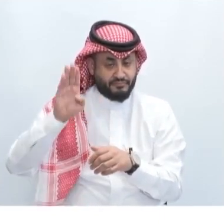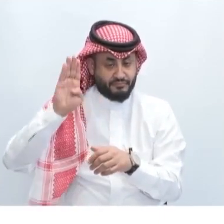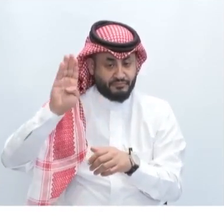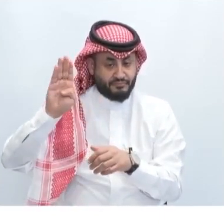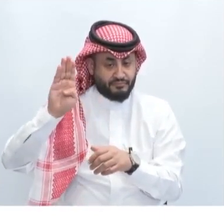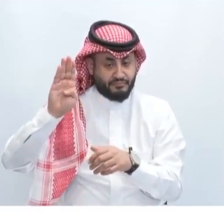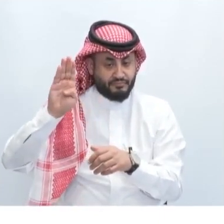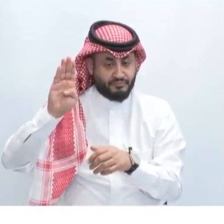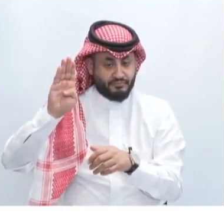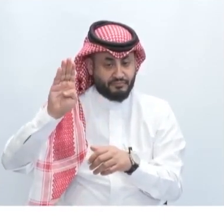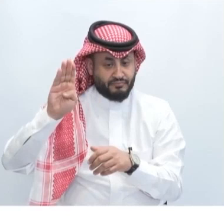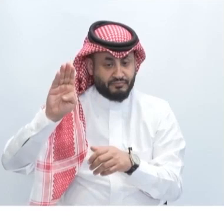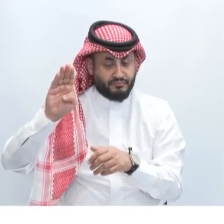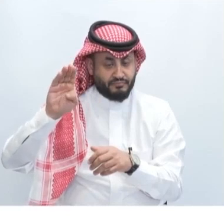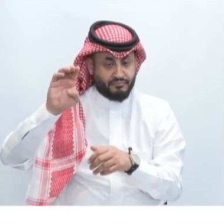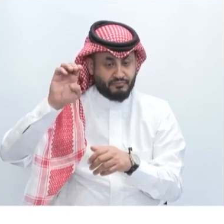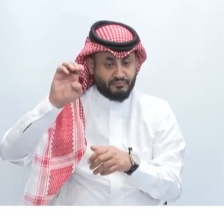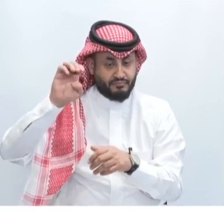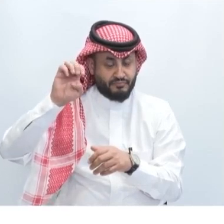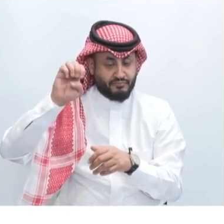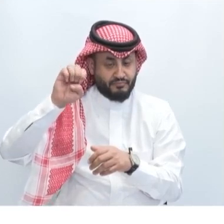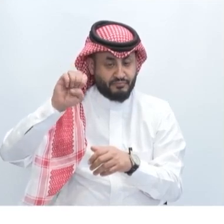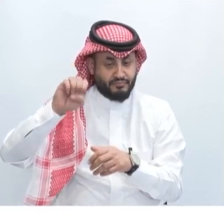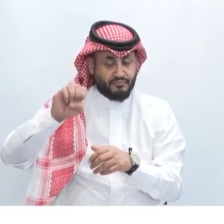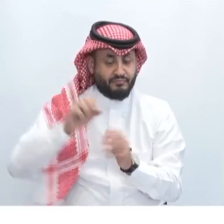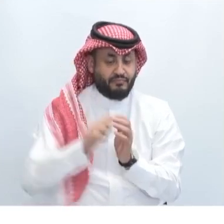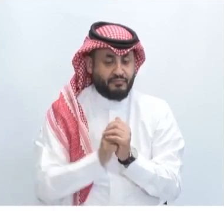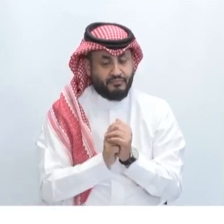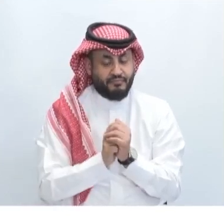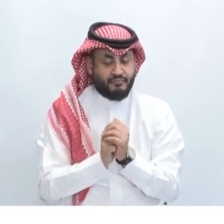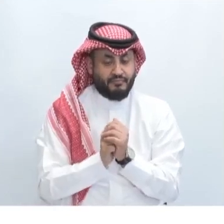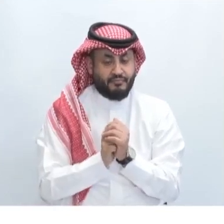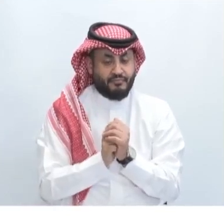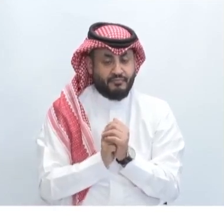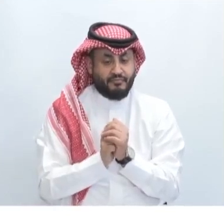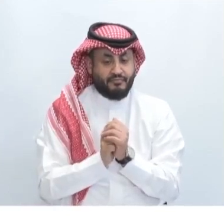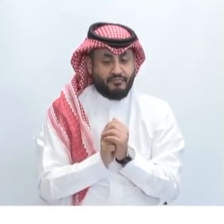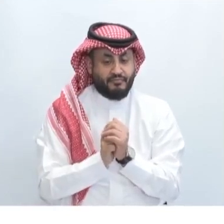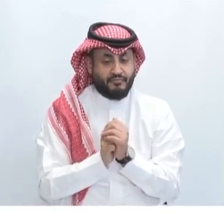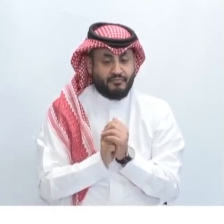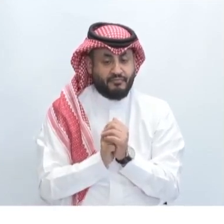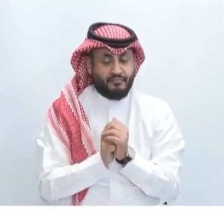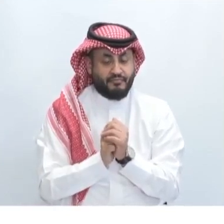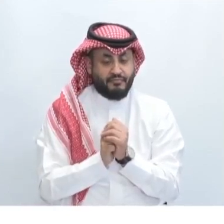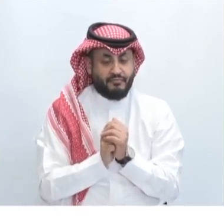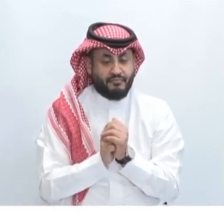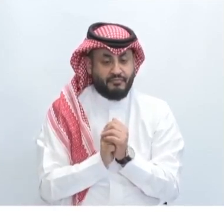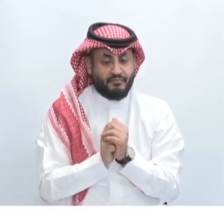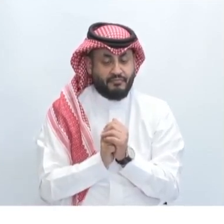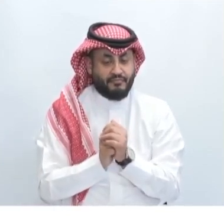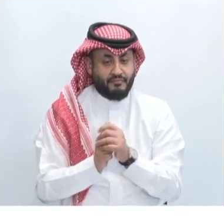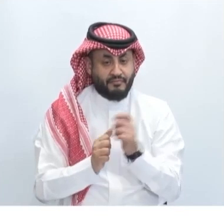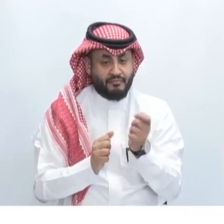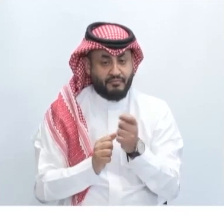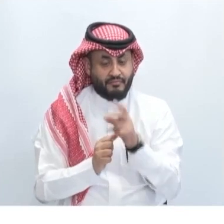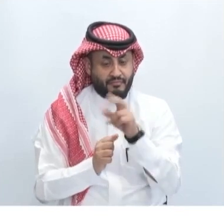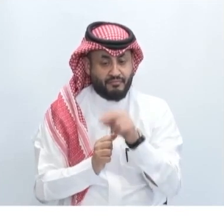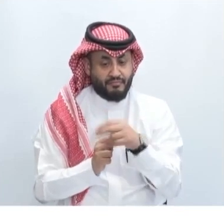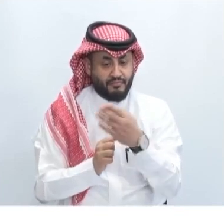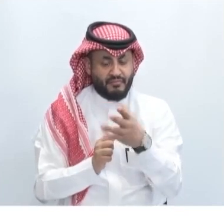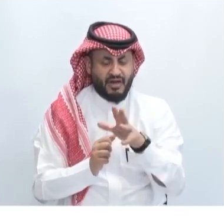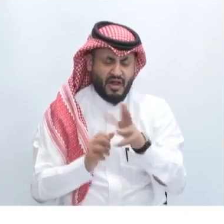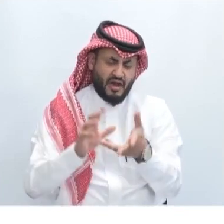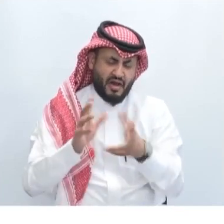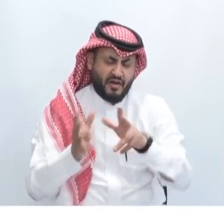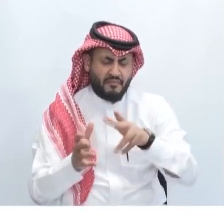maybe it's Nora's. So if you are not sure about something, this is where we use the word maybe.